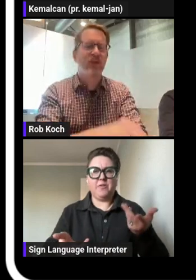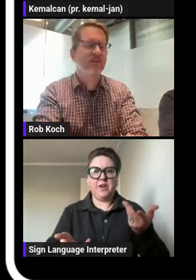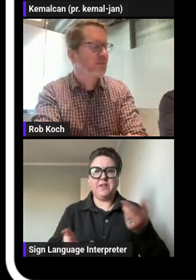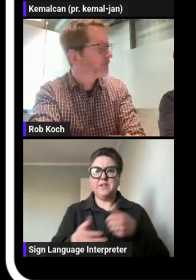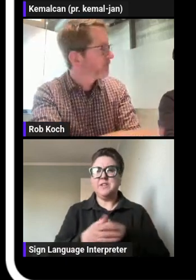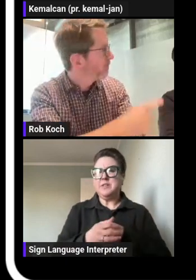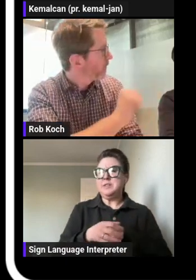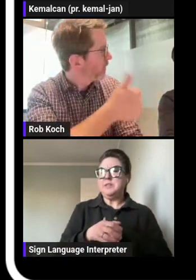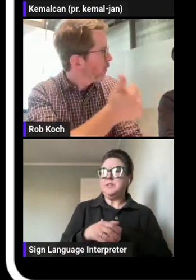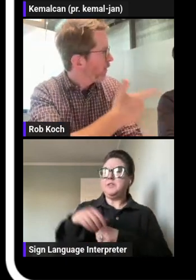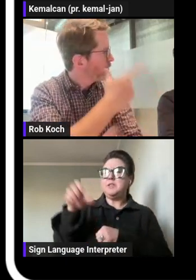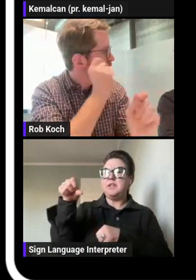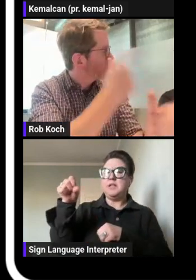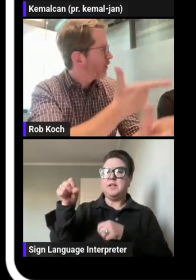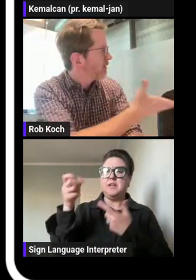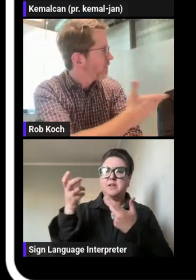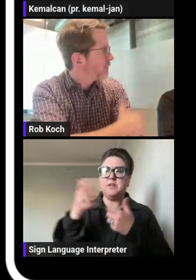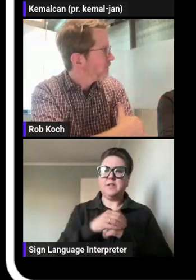bit more, right?